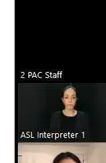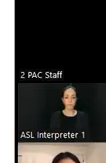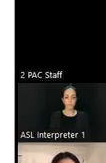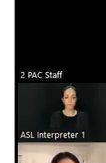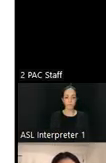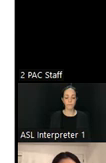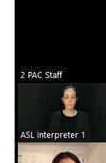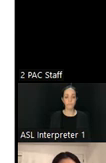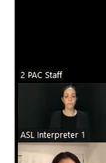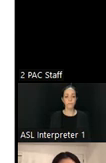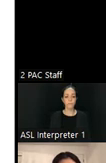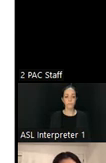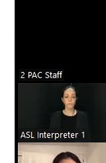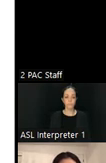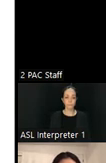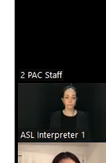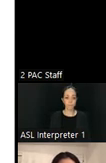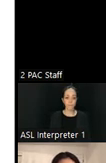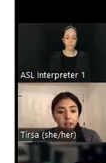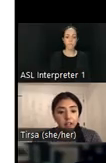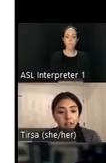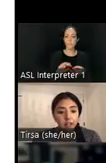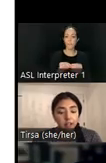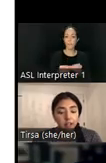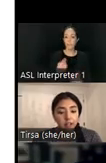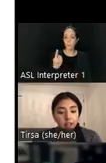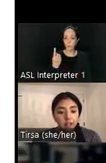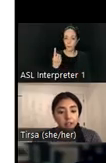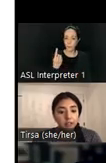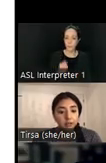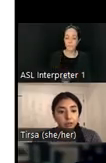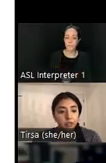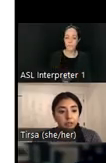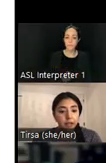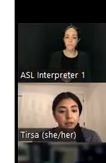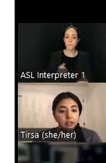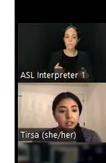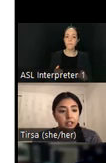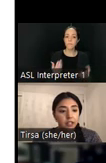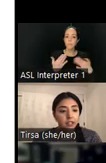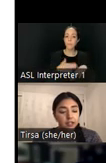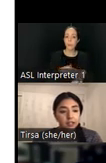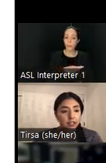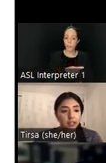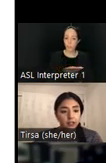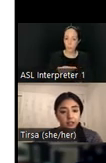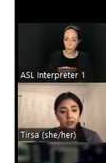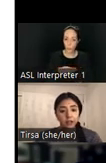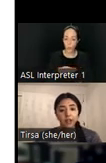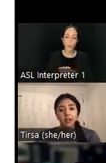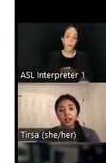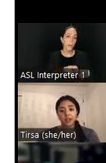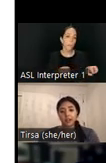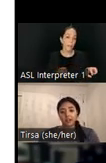So for number one, at size of the board and panel sizes. Yes, there we go.